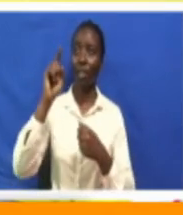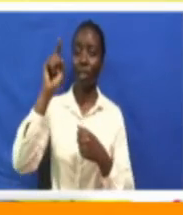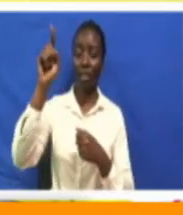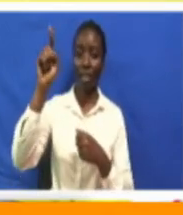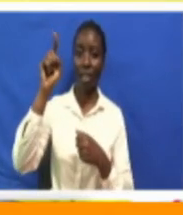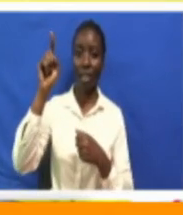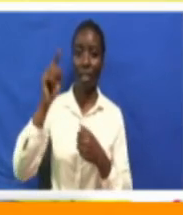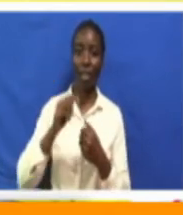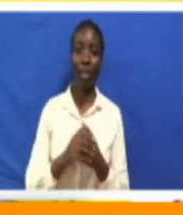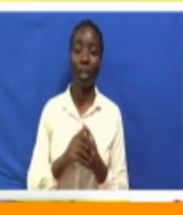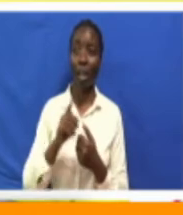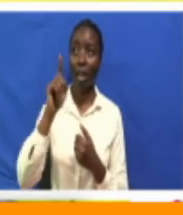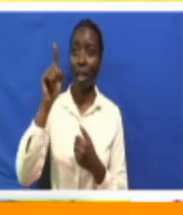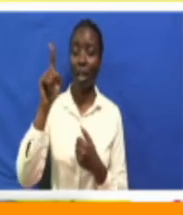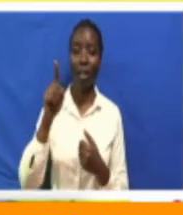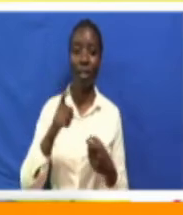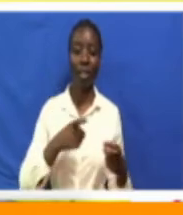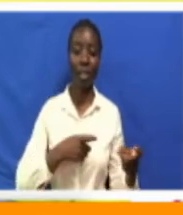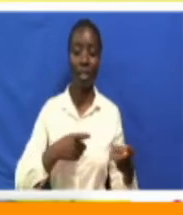foreign